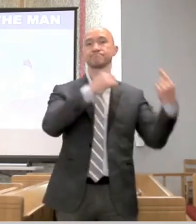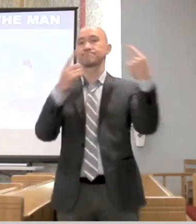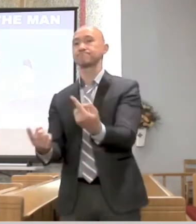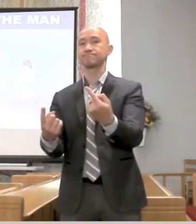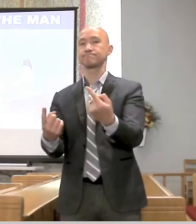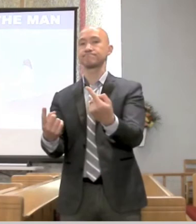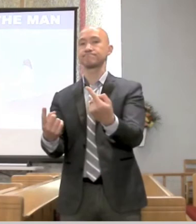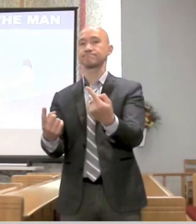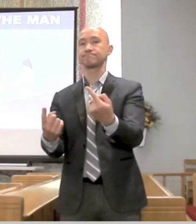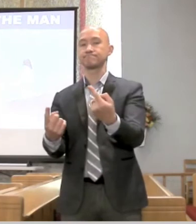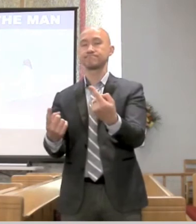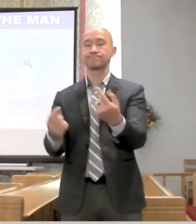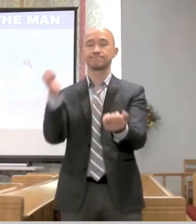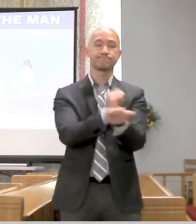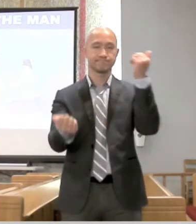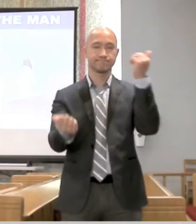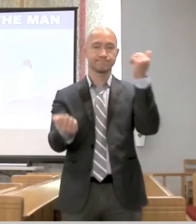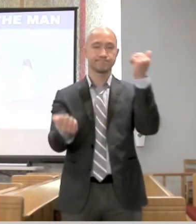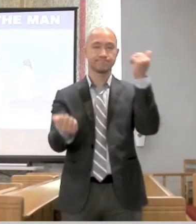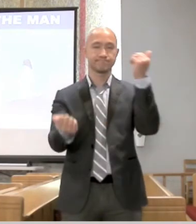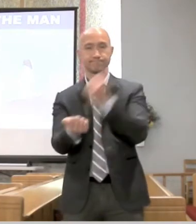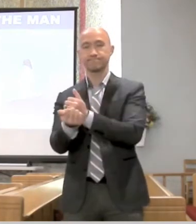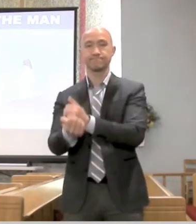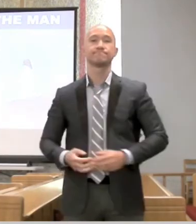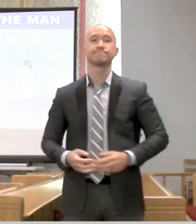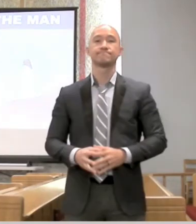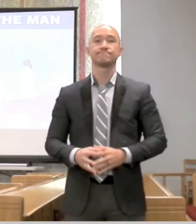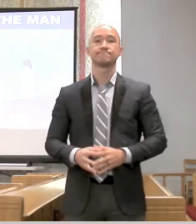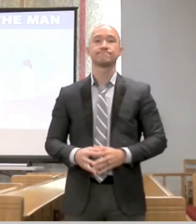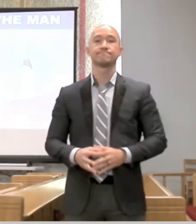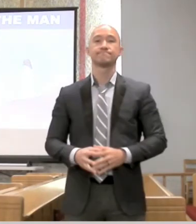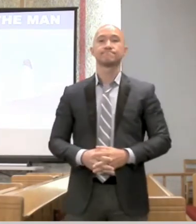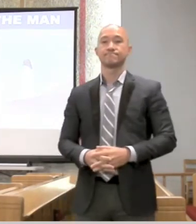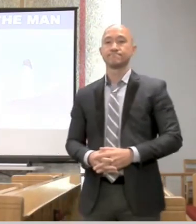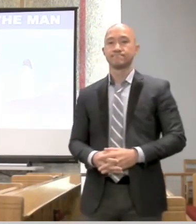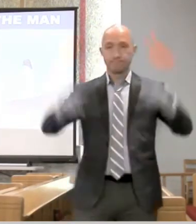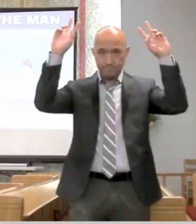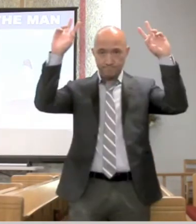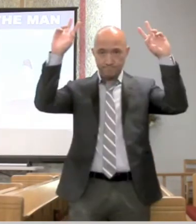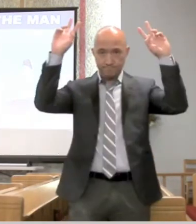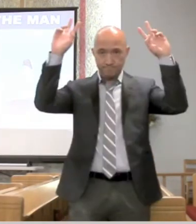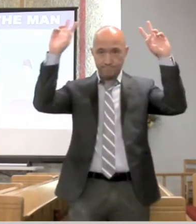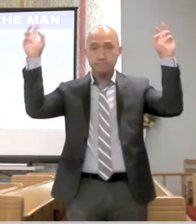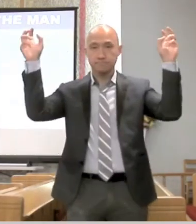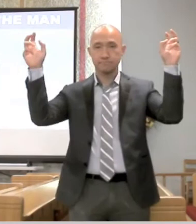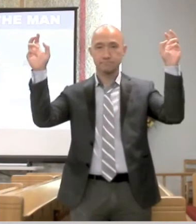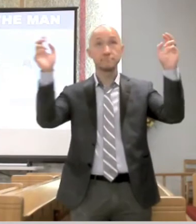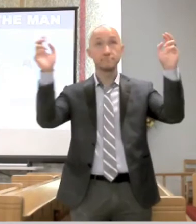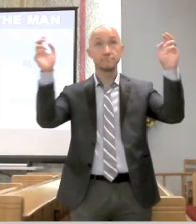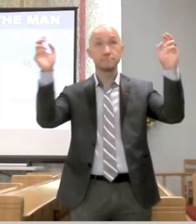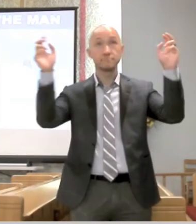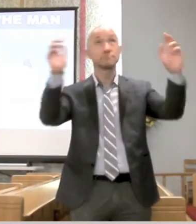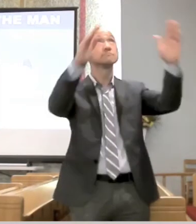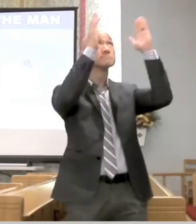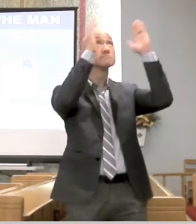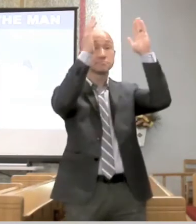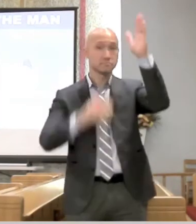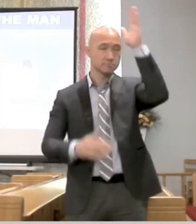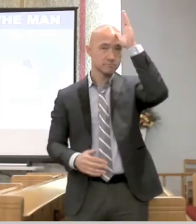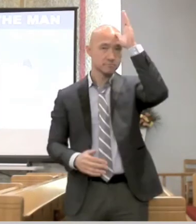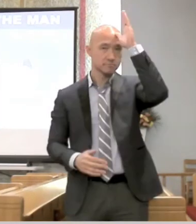this whole process, these trials that Jesus endured. The title of the lesson, Behold the Man. This was